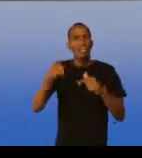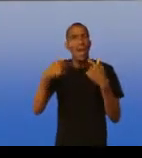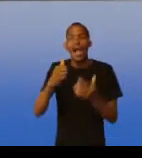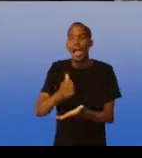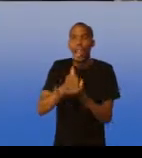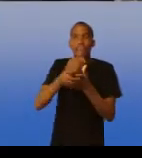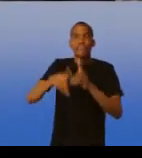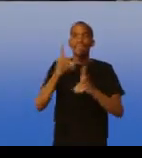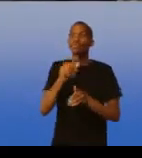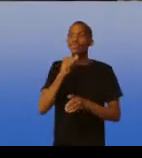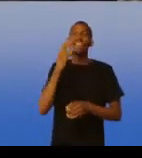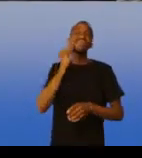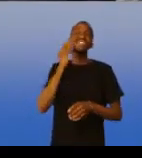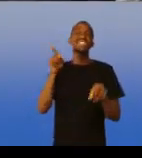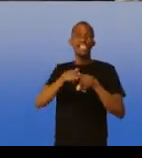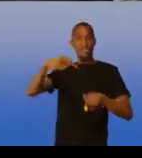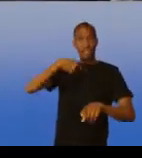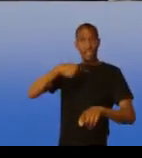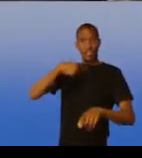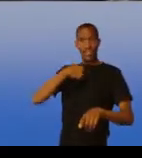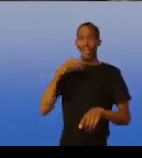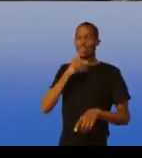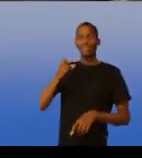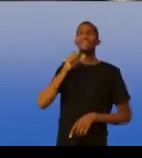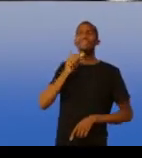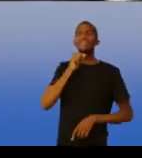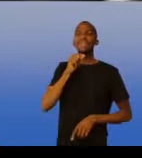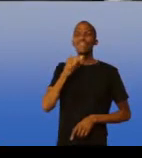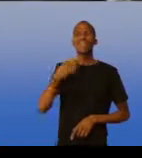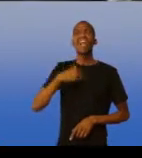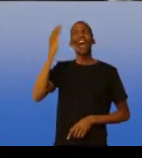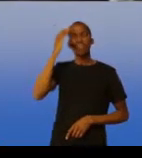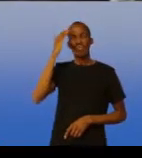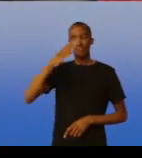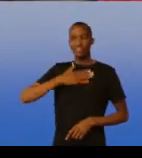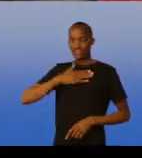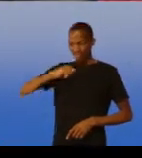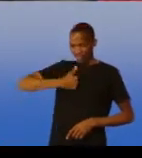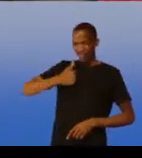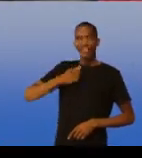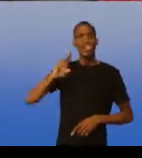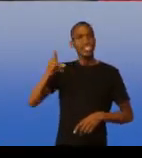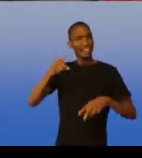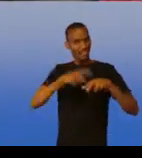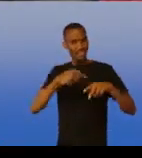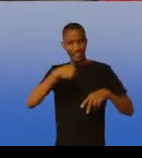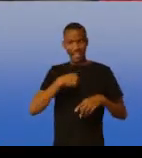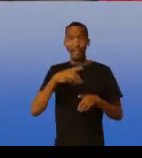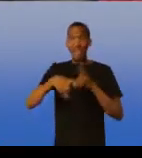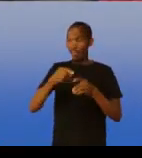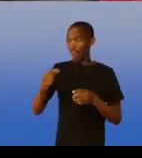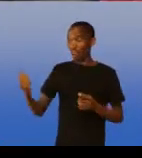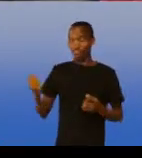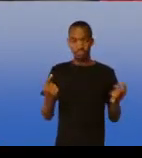through. The other reason why I do it is because it's painful to know that I'm living with HIV and I'm able to survive, and yet people around me are